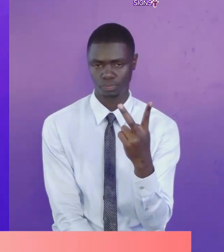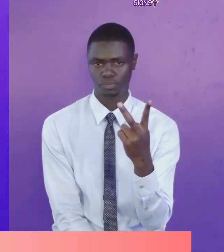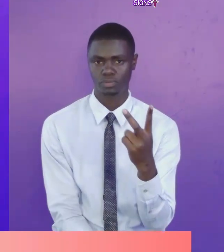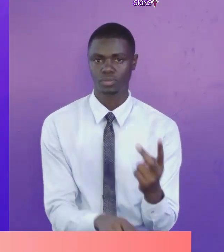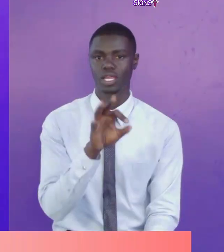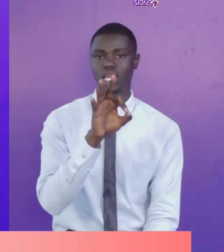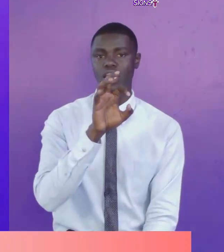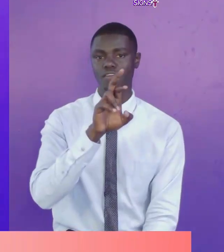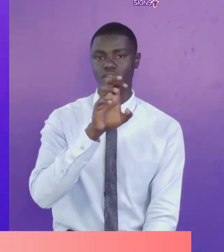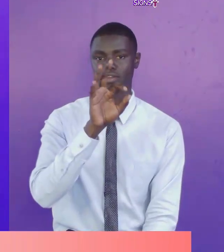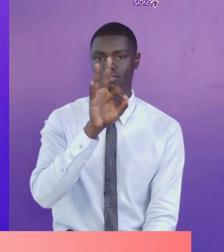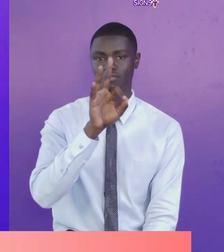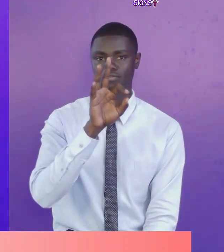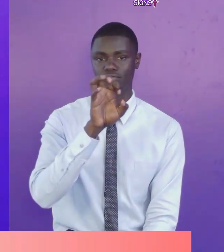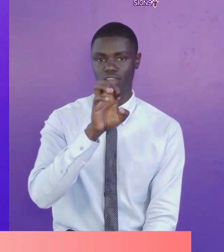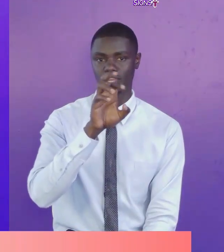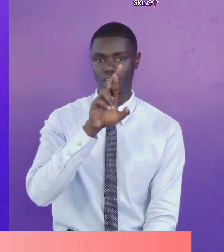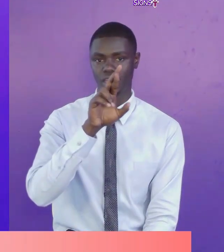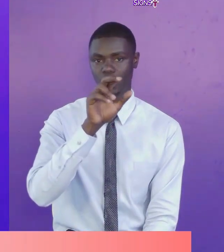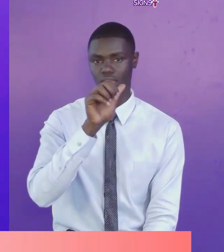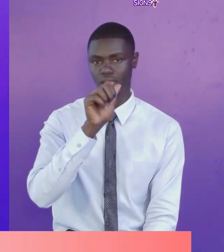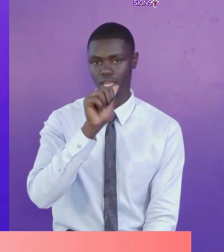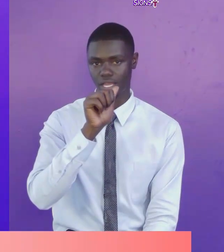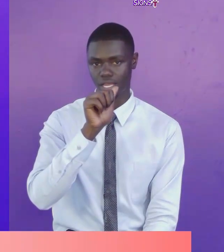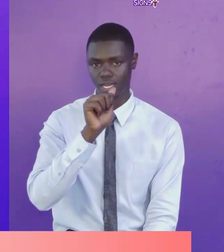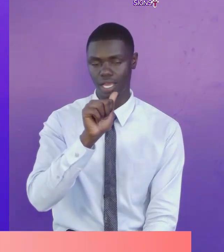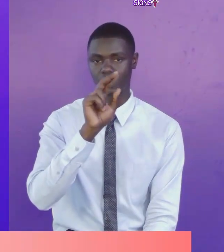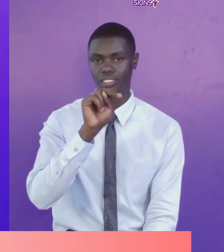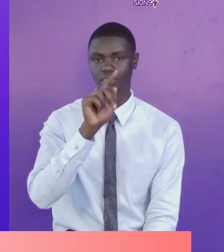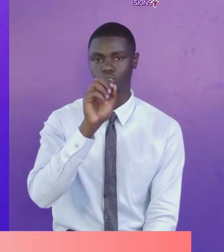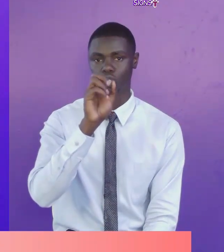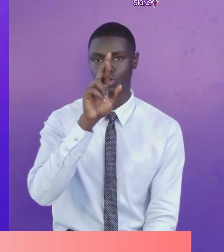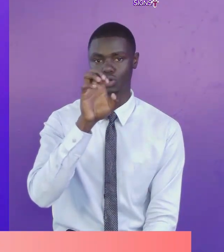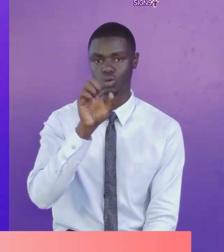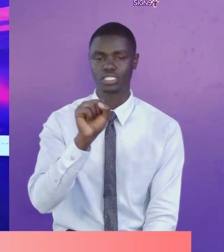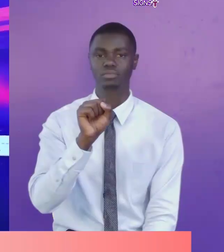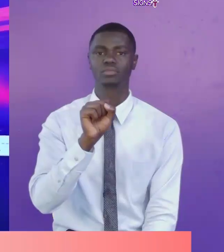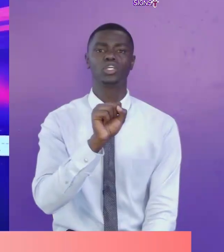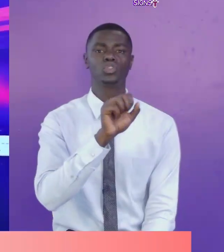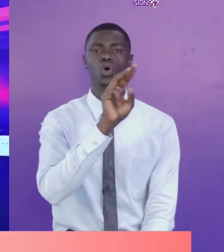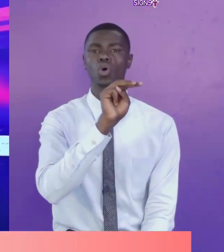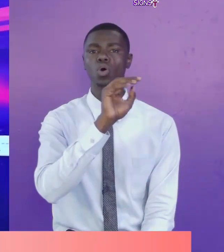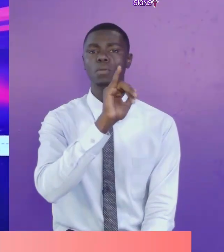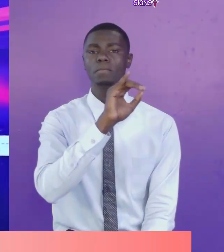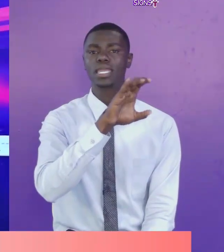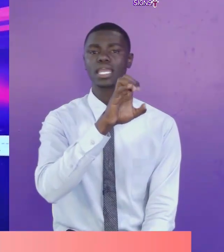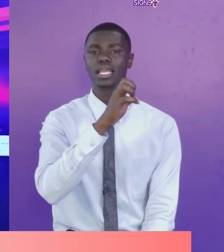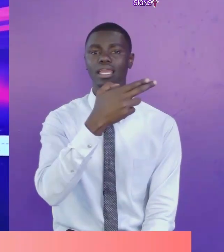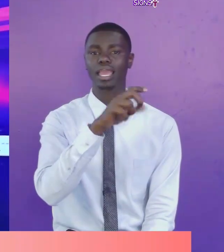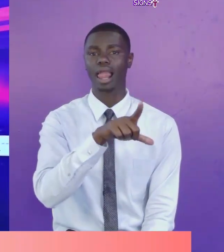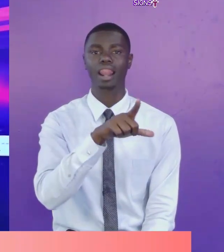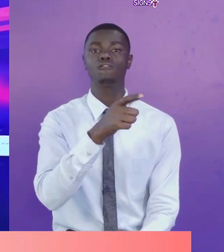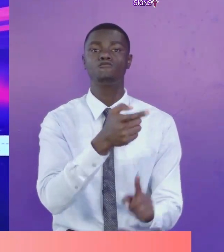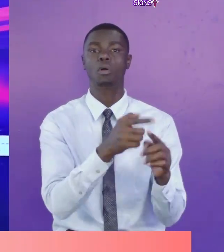Ferran Torres. You have not told us Mikel Merino from which club. They know. Oh, which club? They which know. club? You want me to mention Arsenal